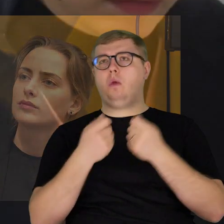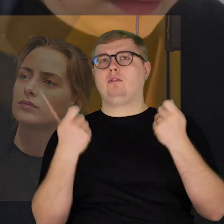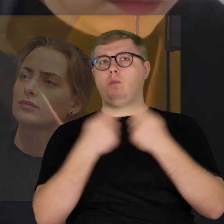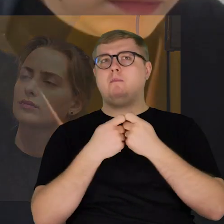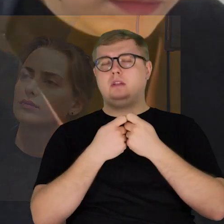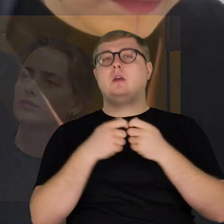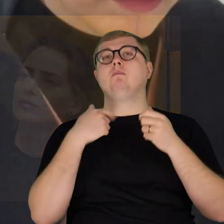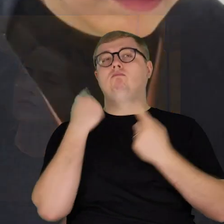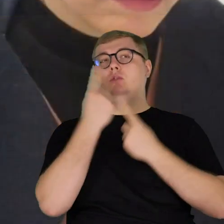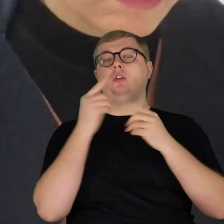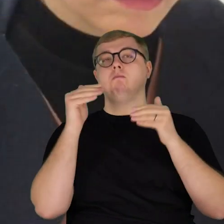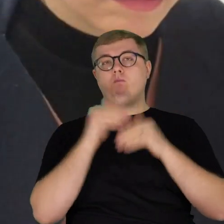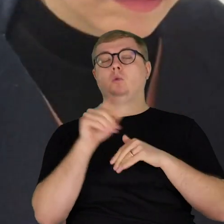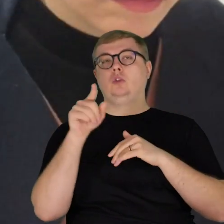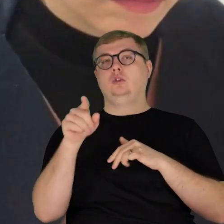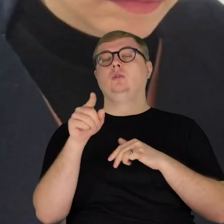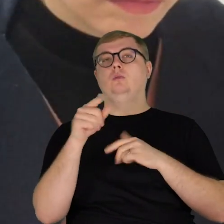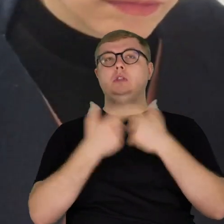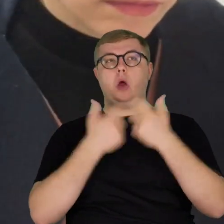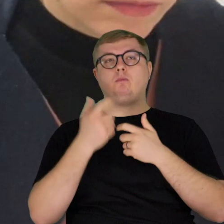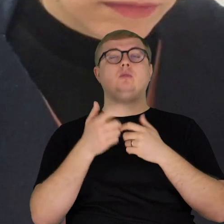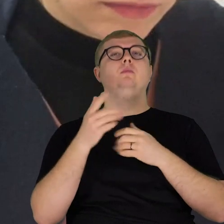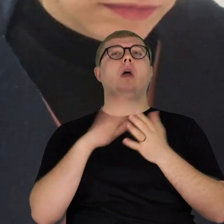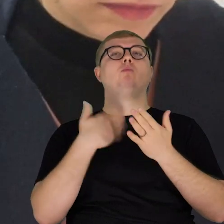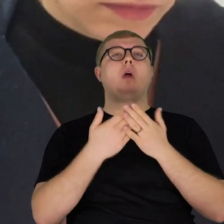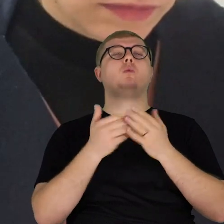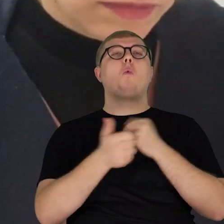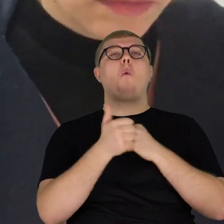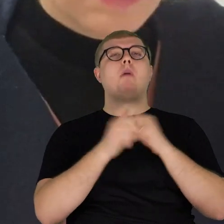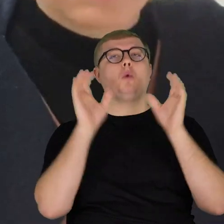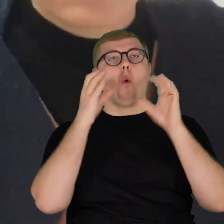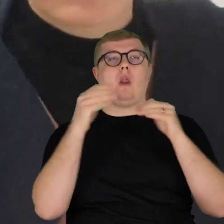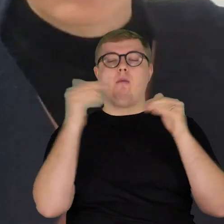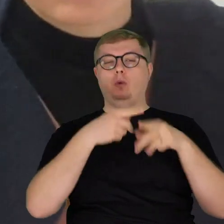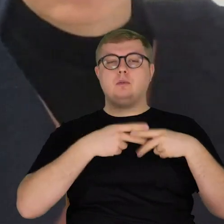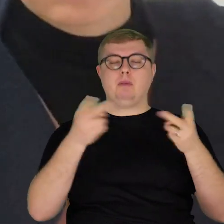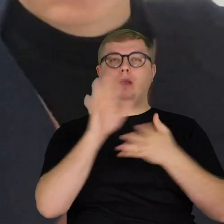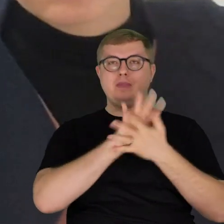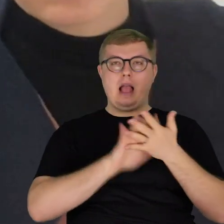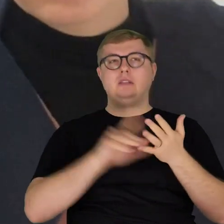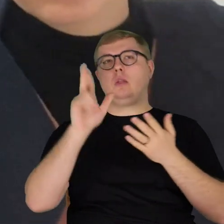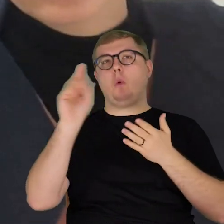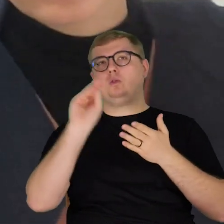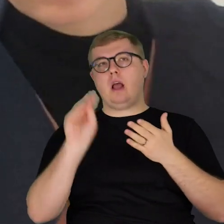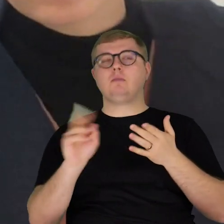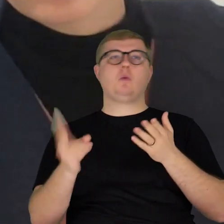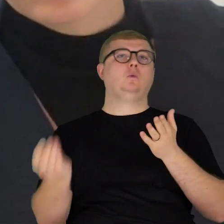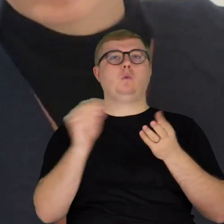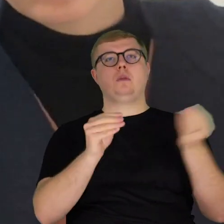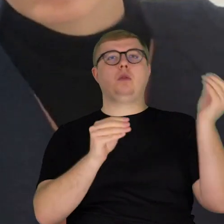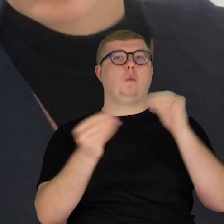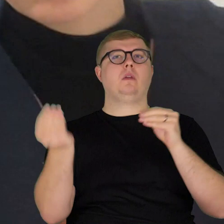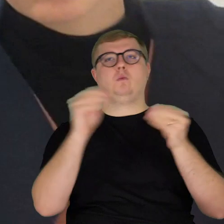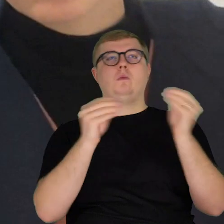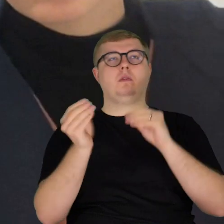can, Google Docs or whatever it is. You can share a text and you can write it, and there's ways of doing it. But somehow getting around